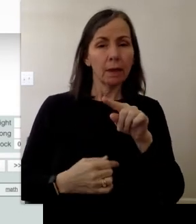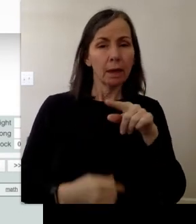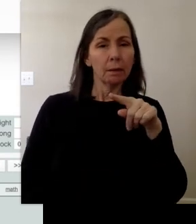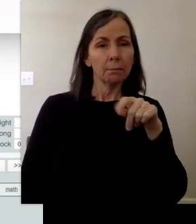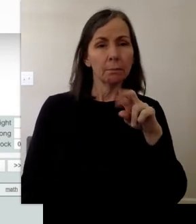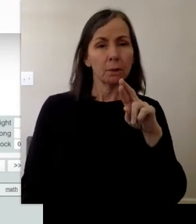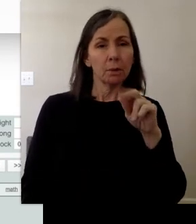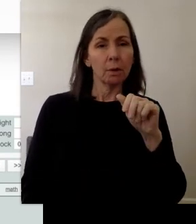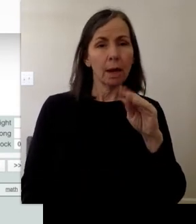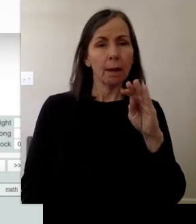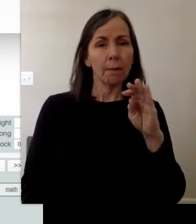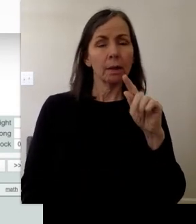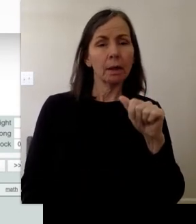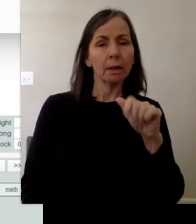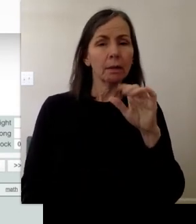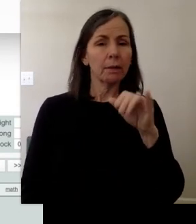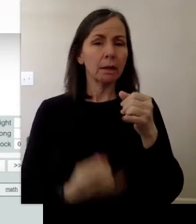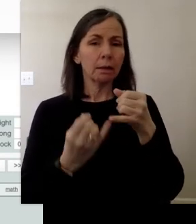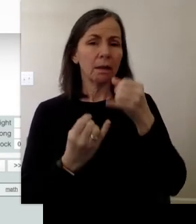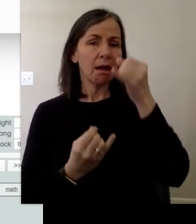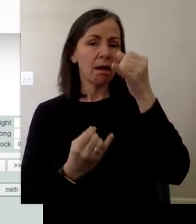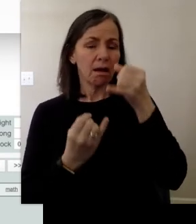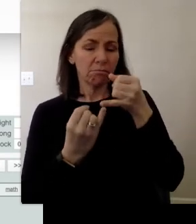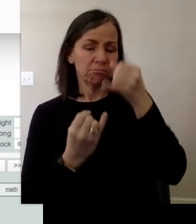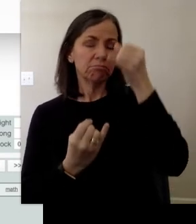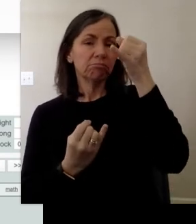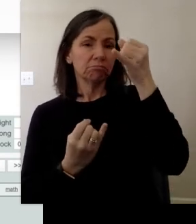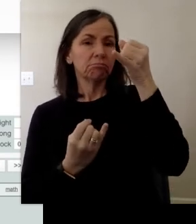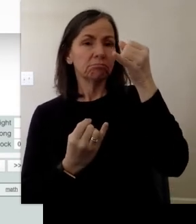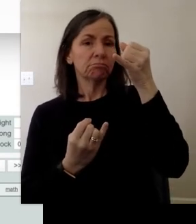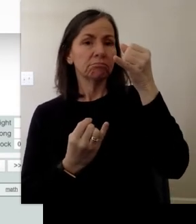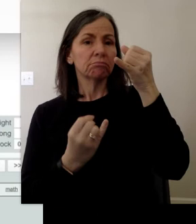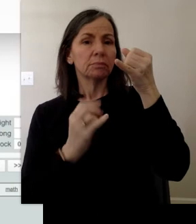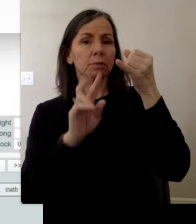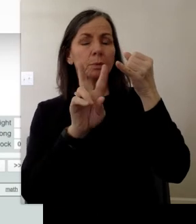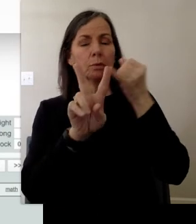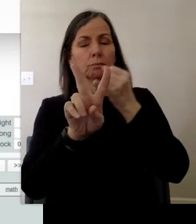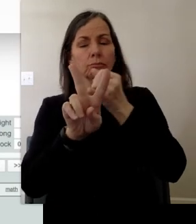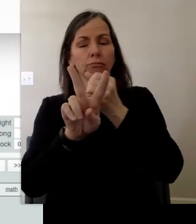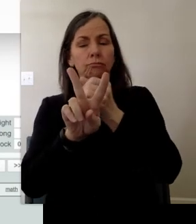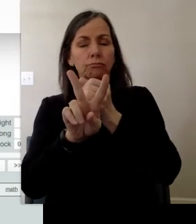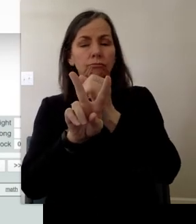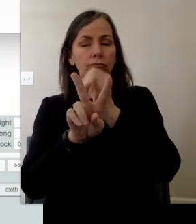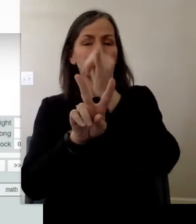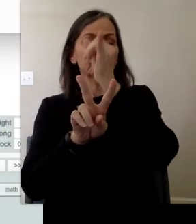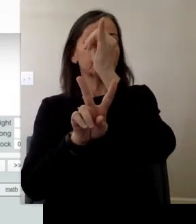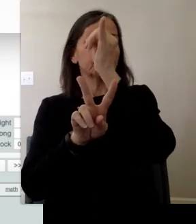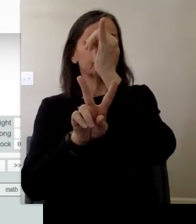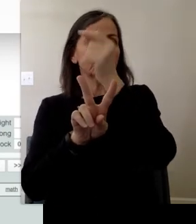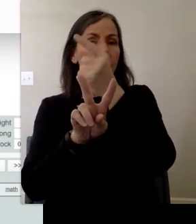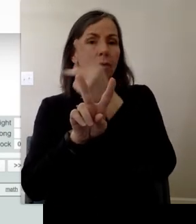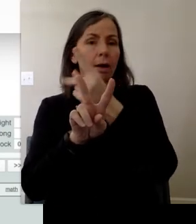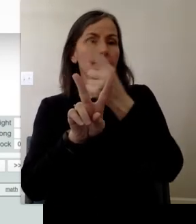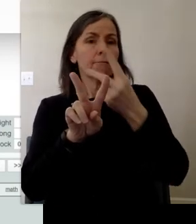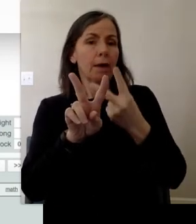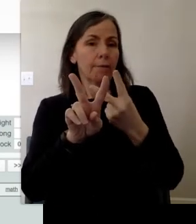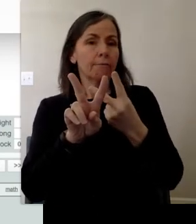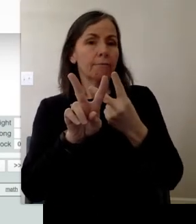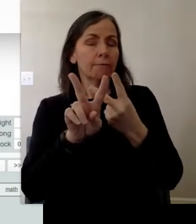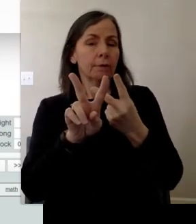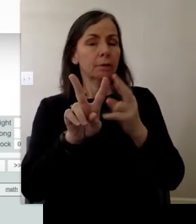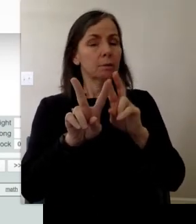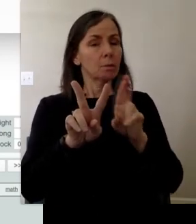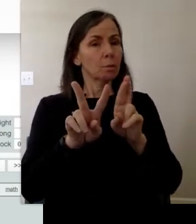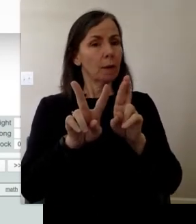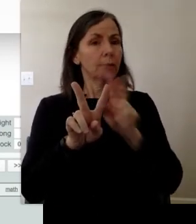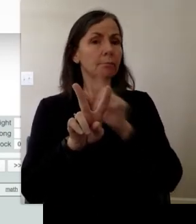this imaginary line running down right here that if you cut this in half, you have an equal right side, the left side